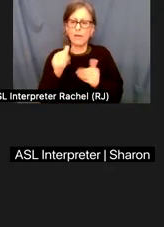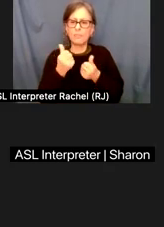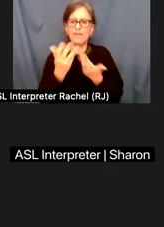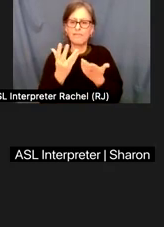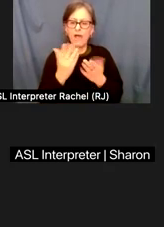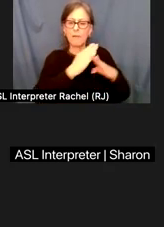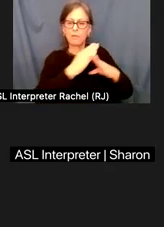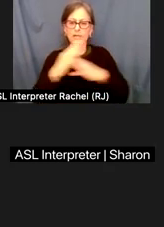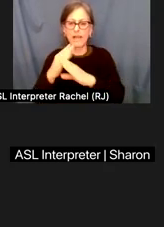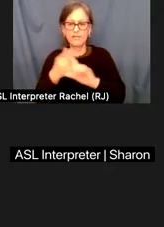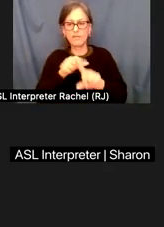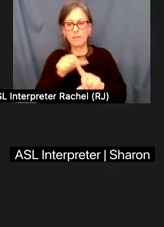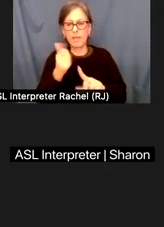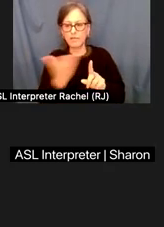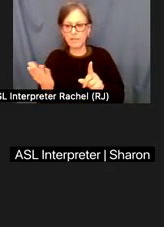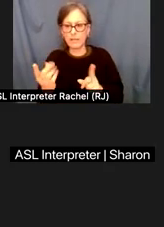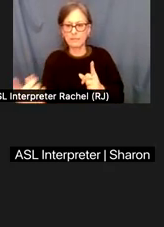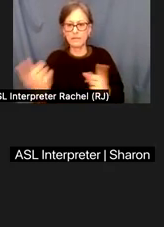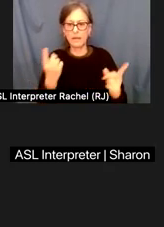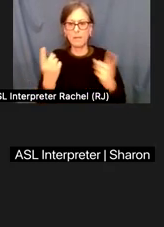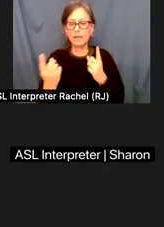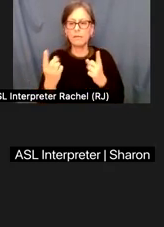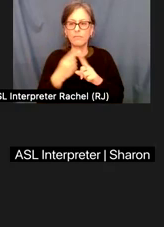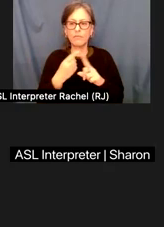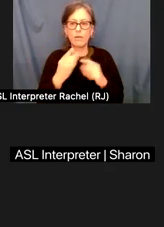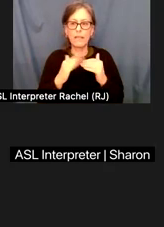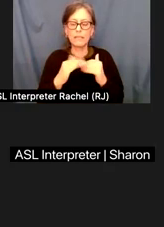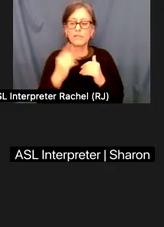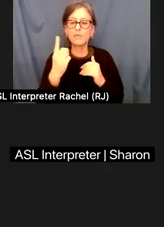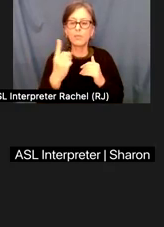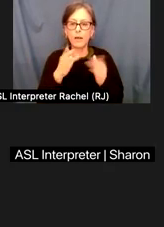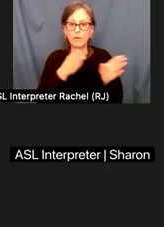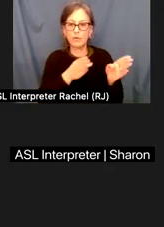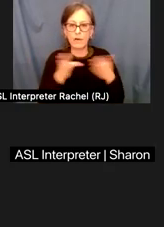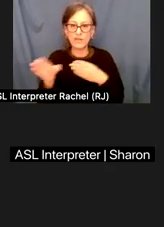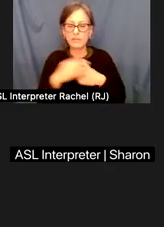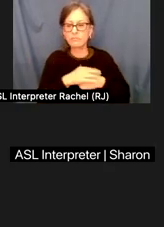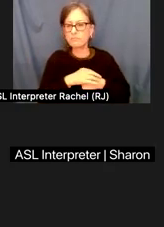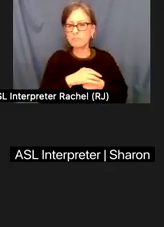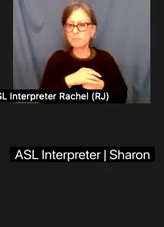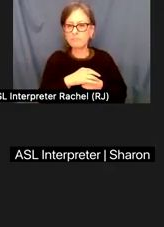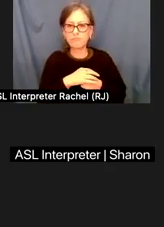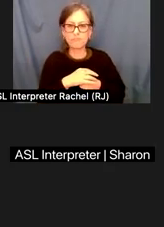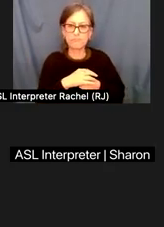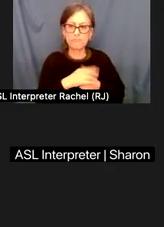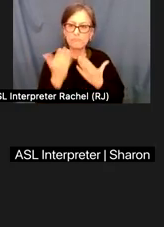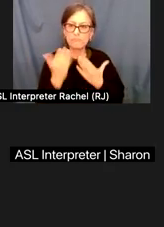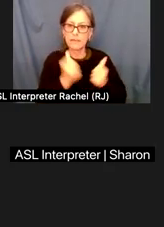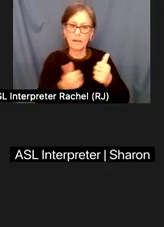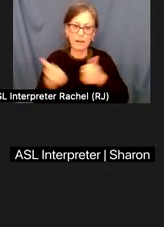from things coming at you from at least one direction. Uh, Maybe not from